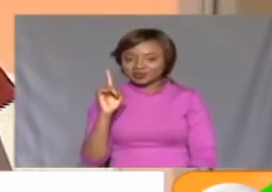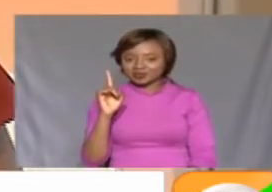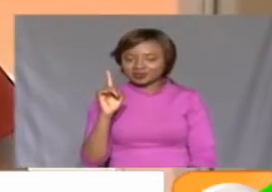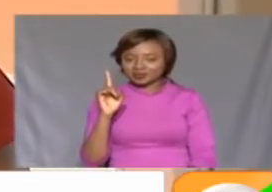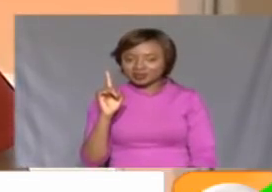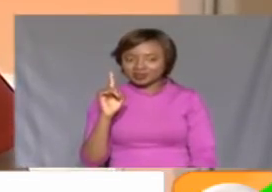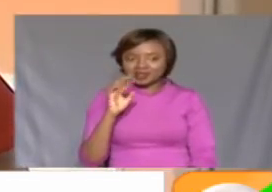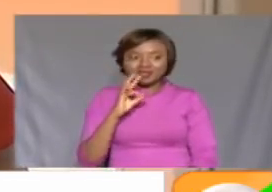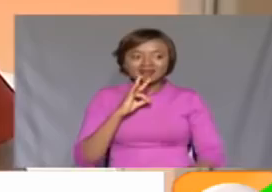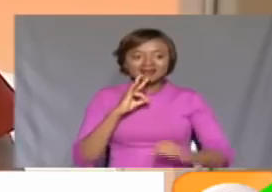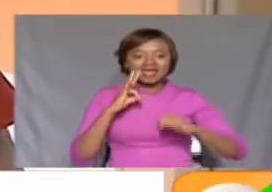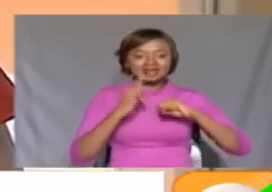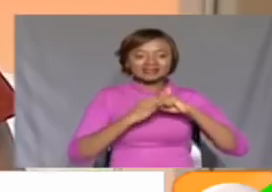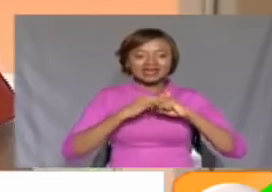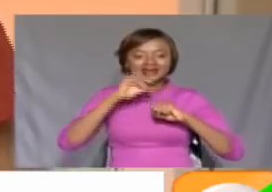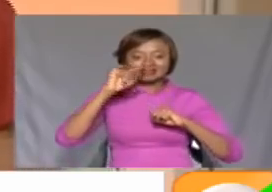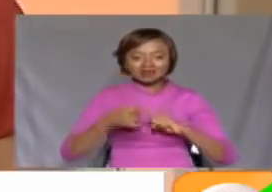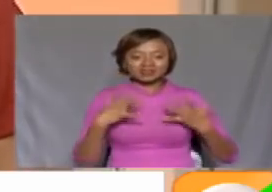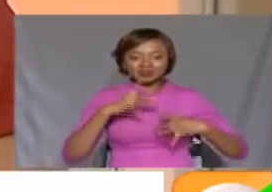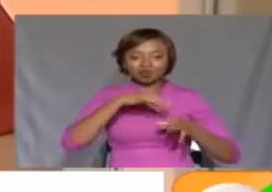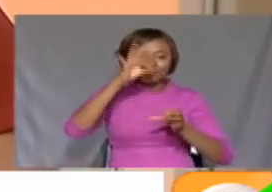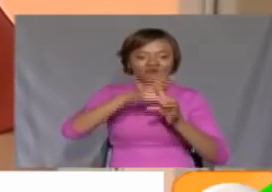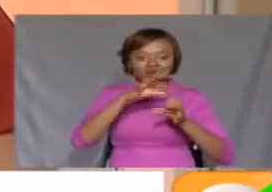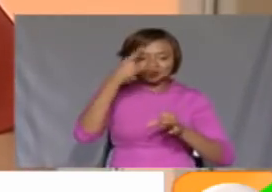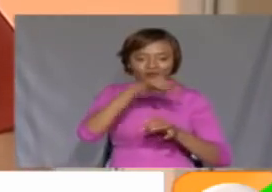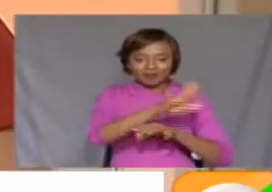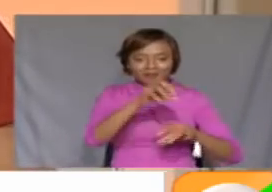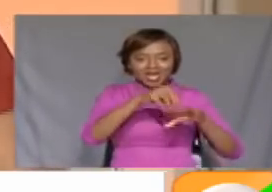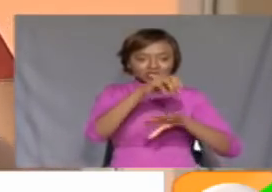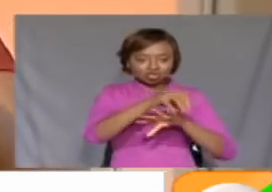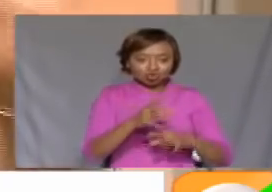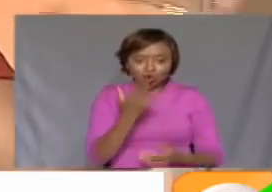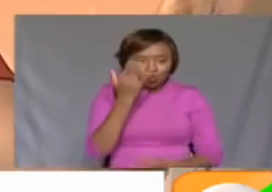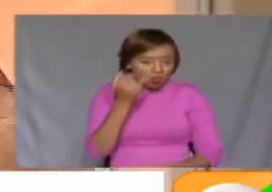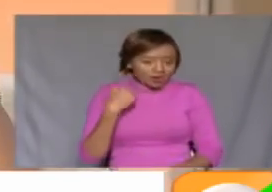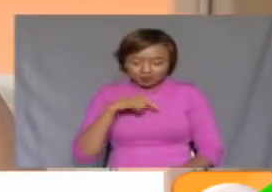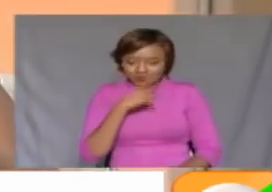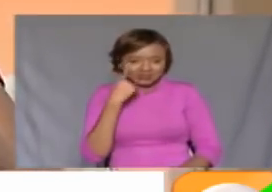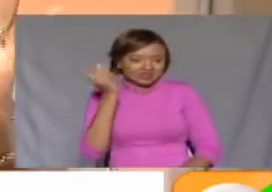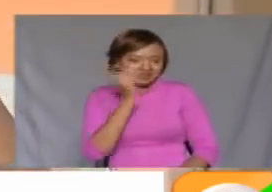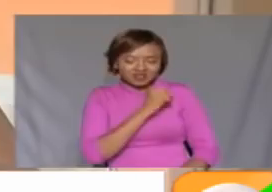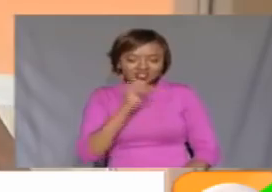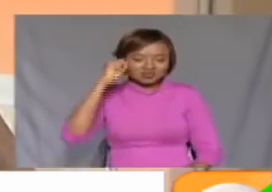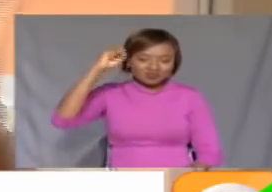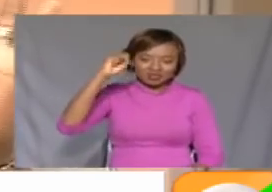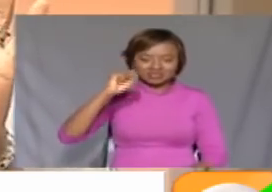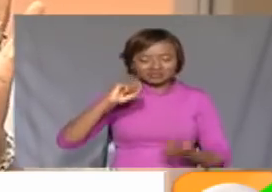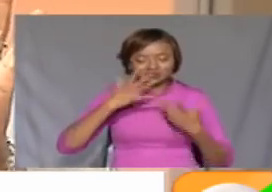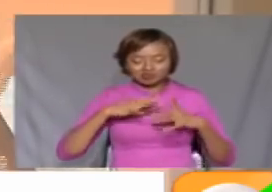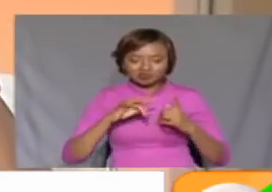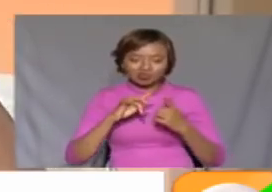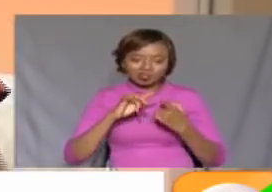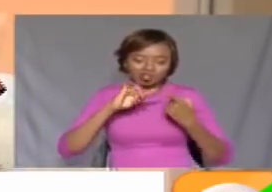The 800,000 plus who voted for him. For him, yes. I mean, because this, you know, we've seen politics of betrayal and all of these